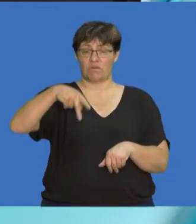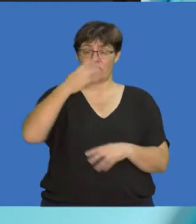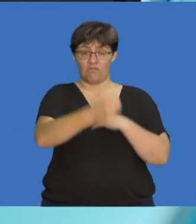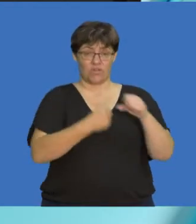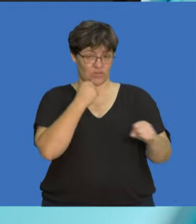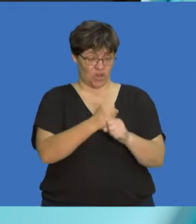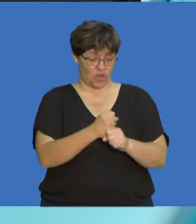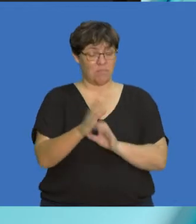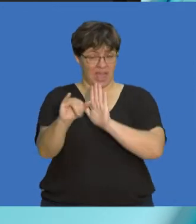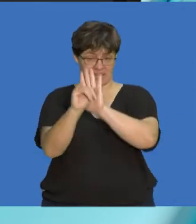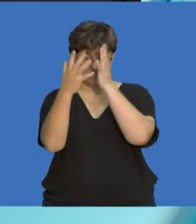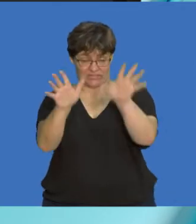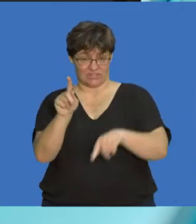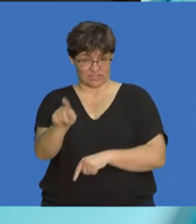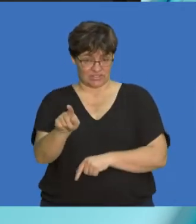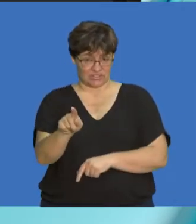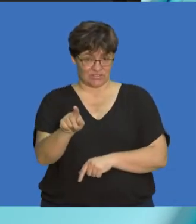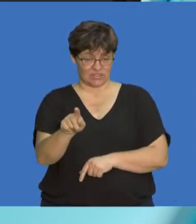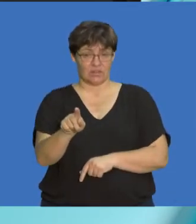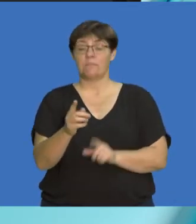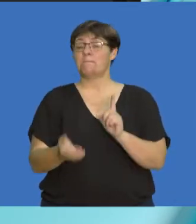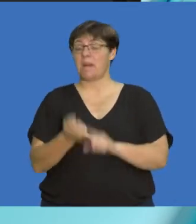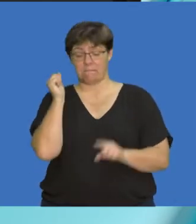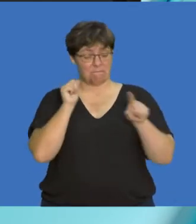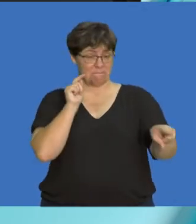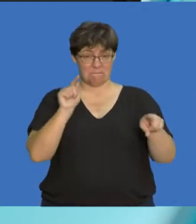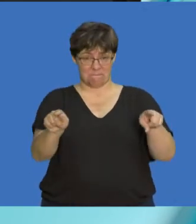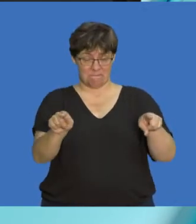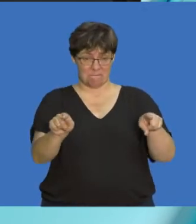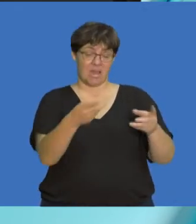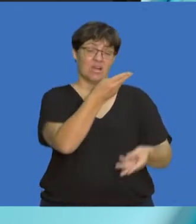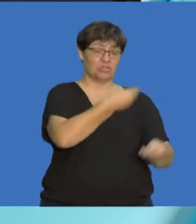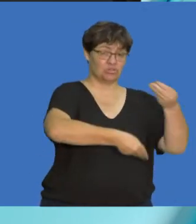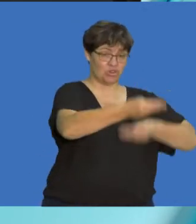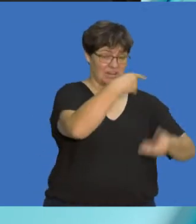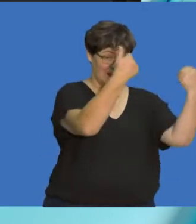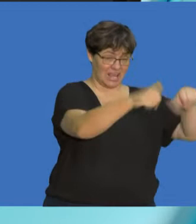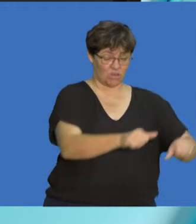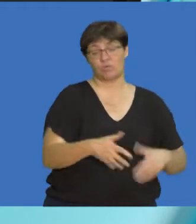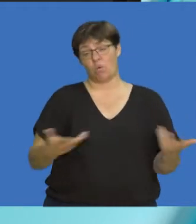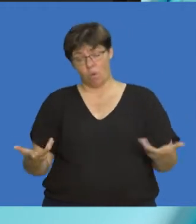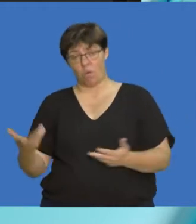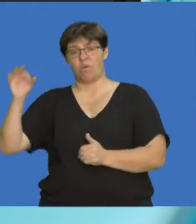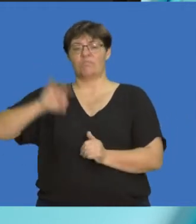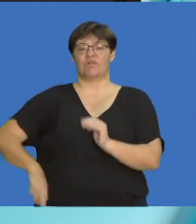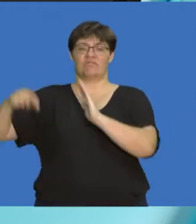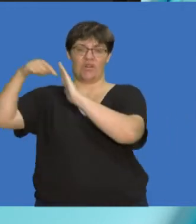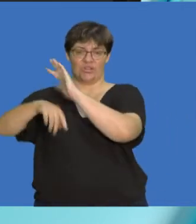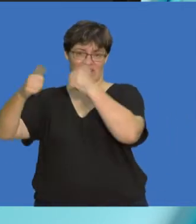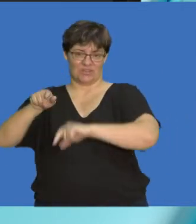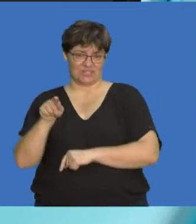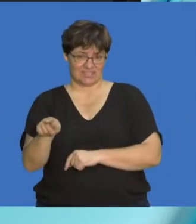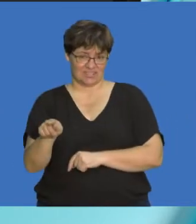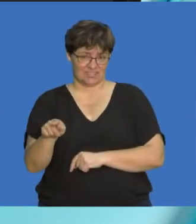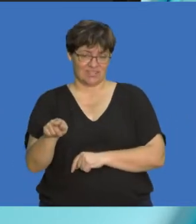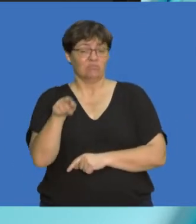which I've identified, and we said it could be found in two places, either the trading account or the profit and loss account, because